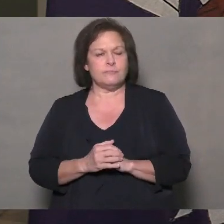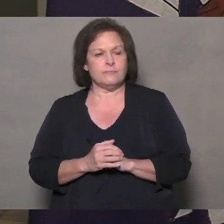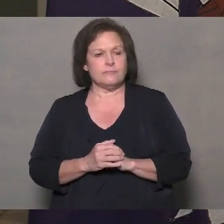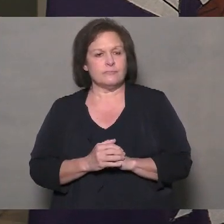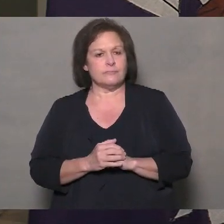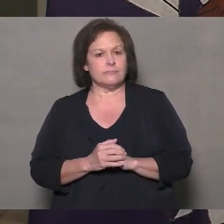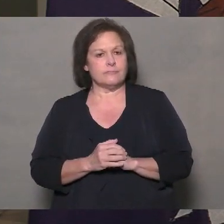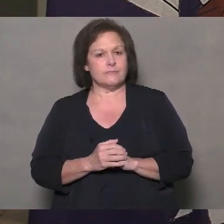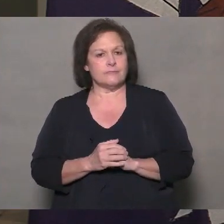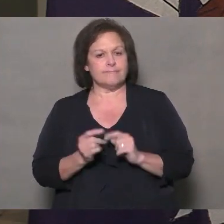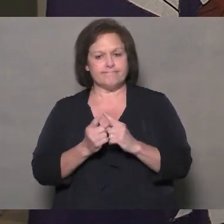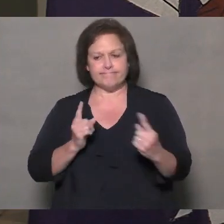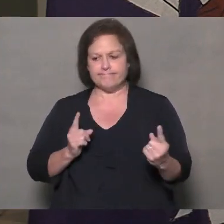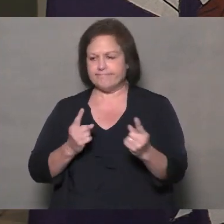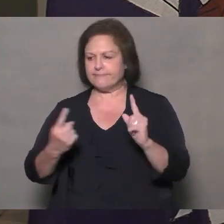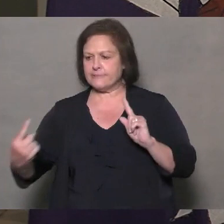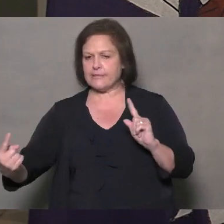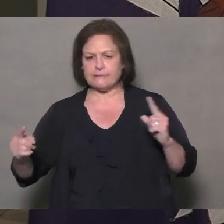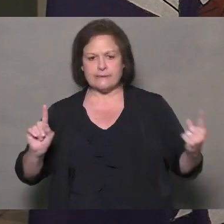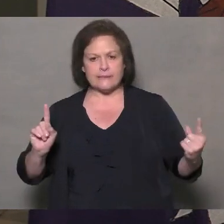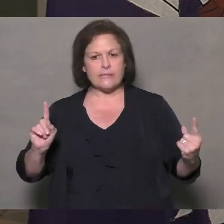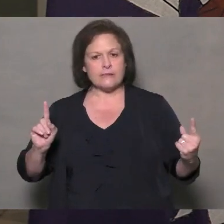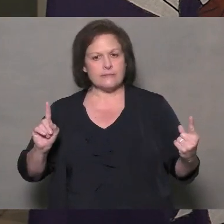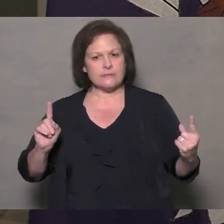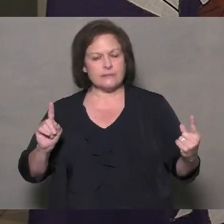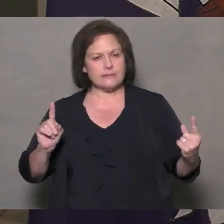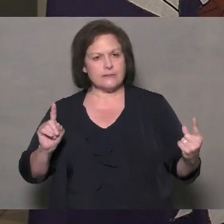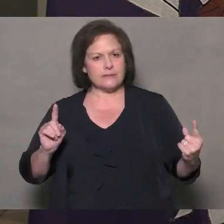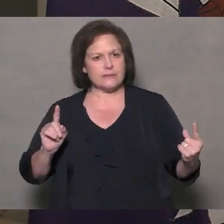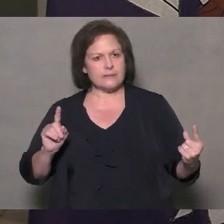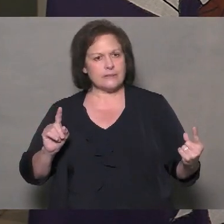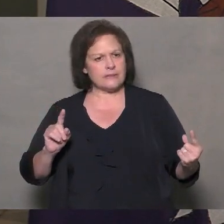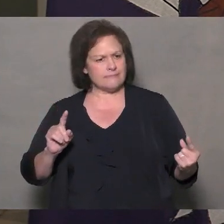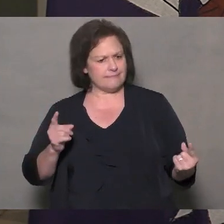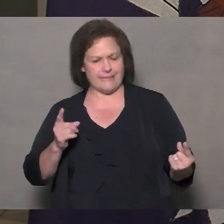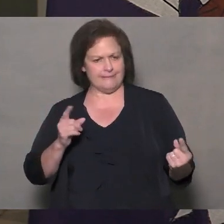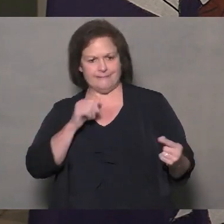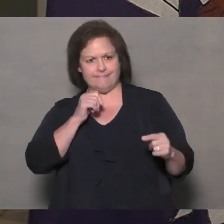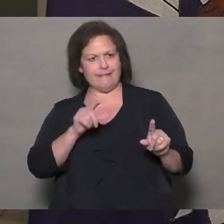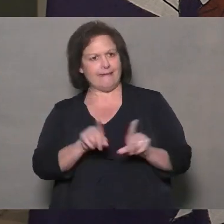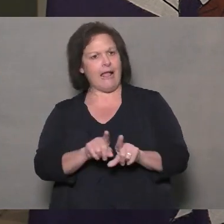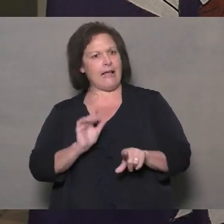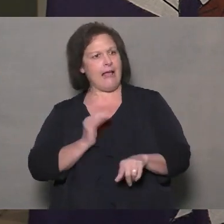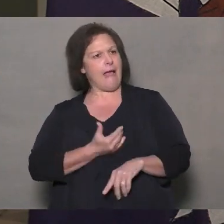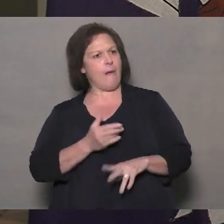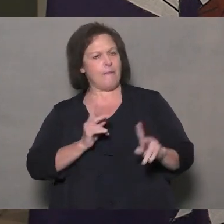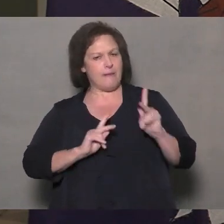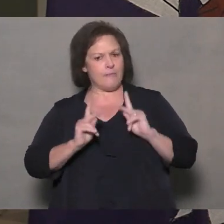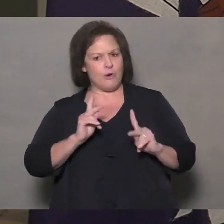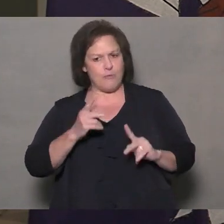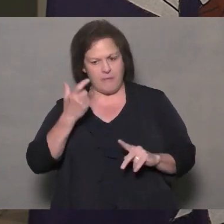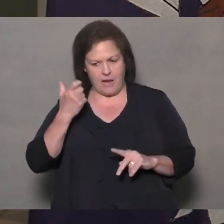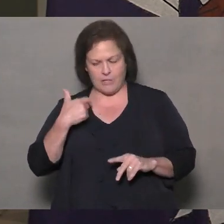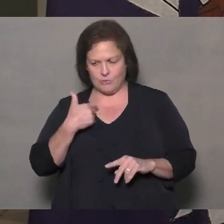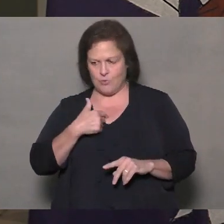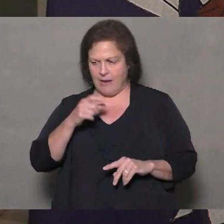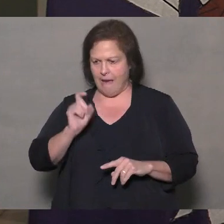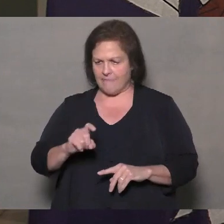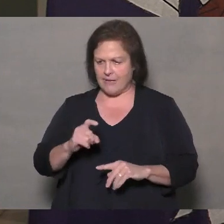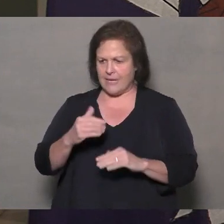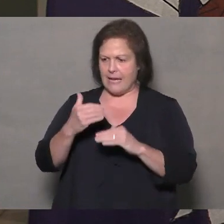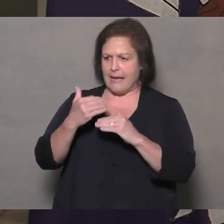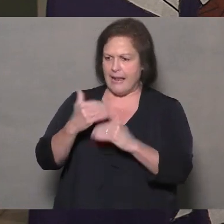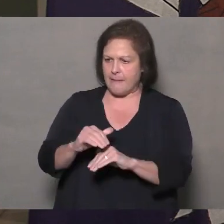Social distance is contrary to who we are as a people, and the need to limit social gatherings